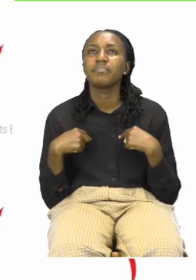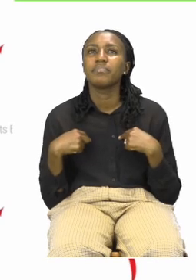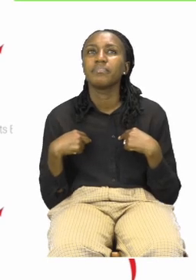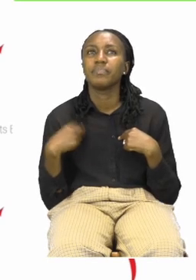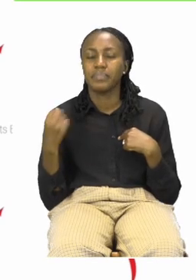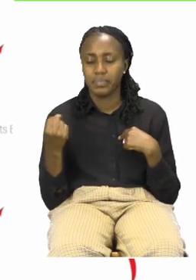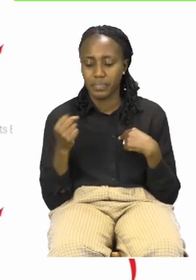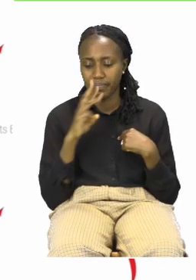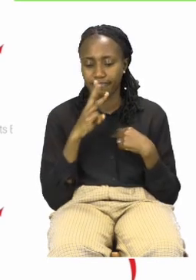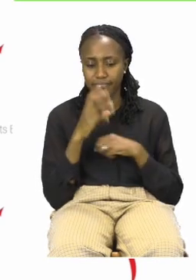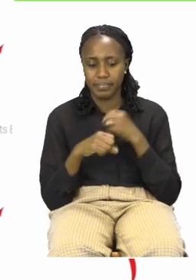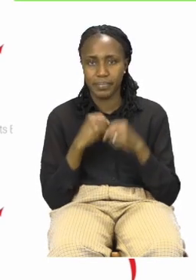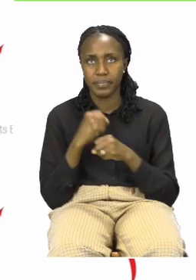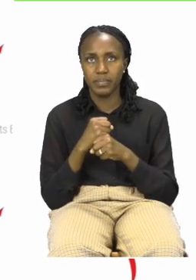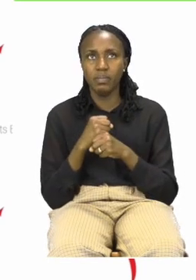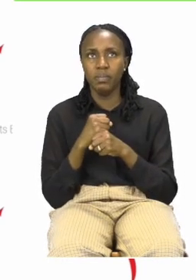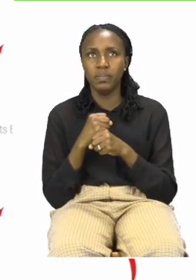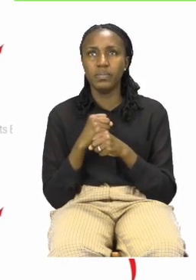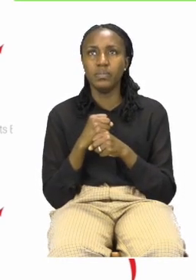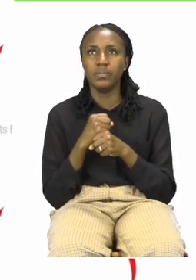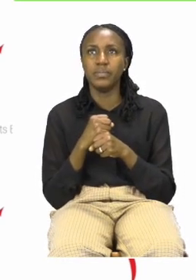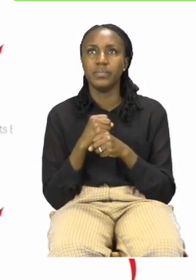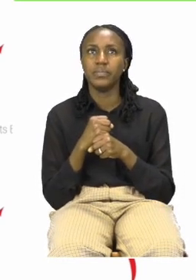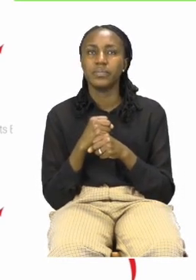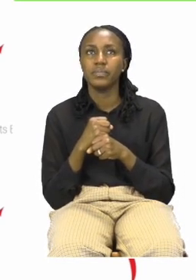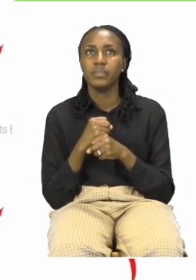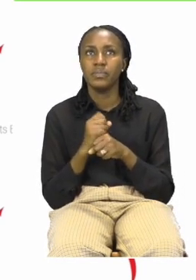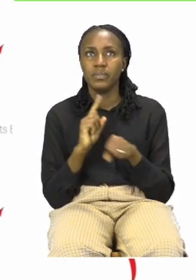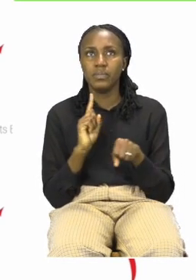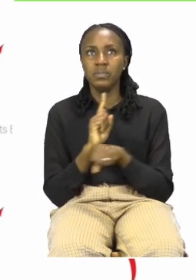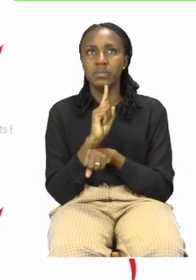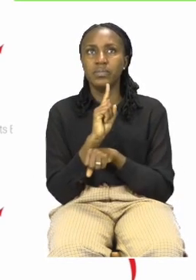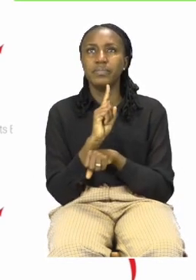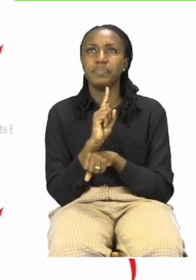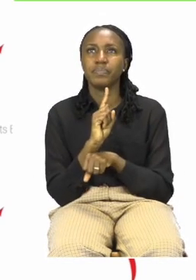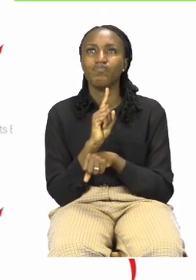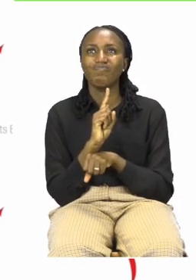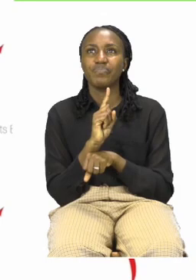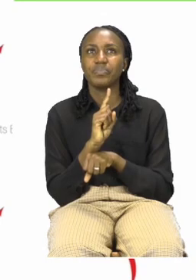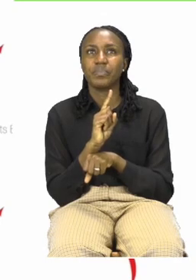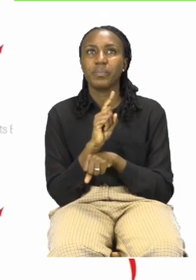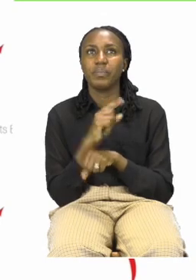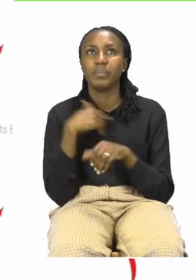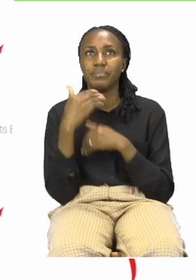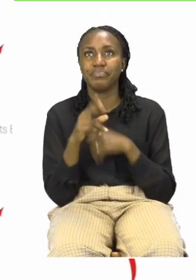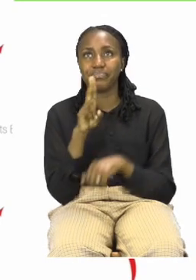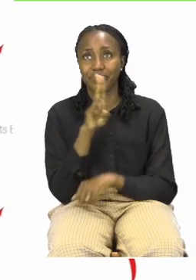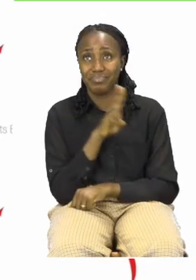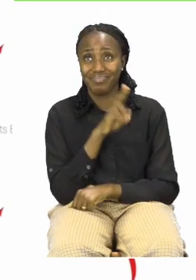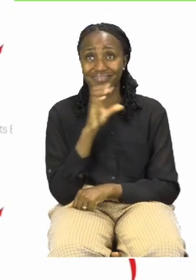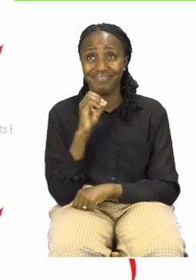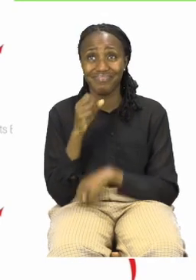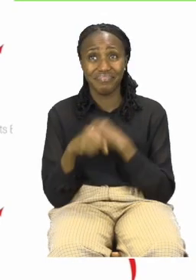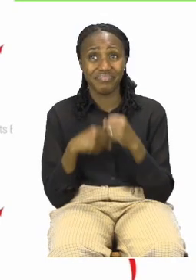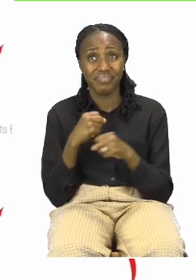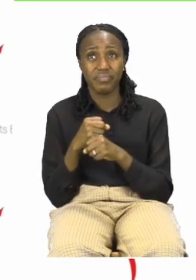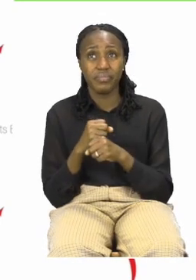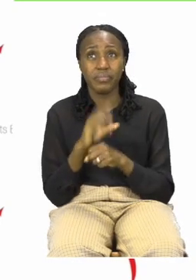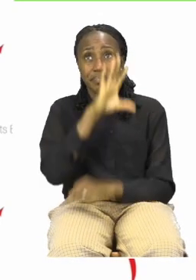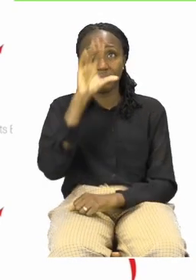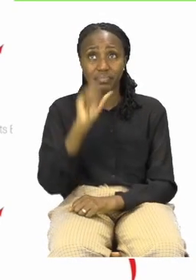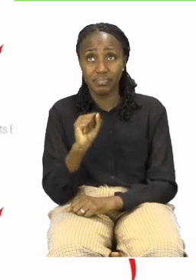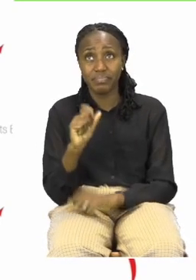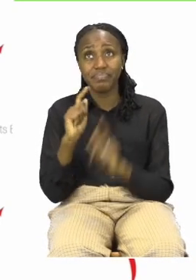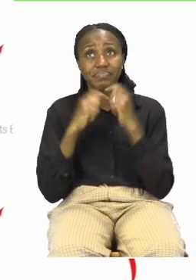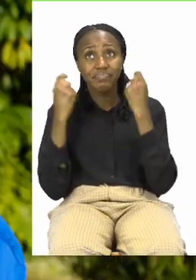years ago the first in 20 years African team to win